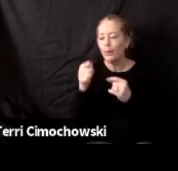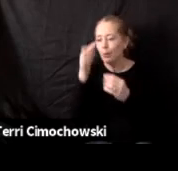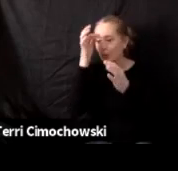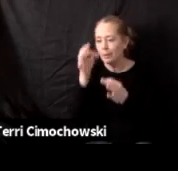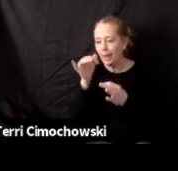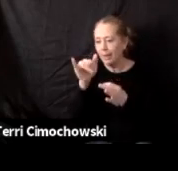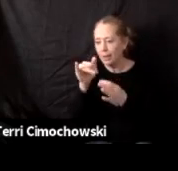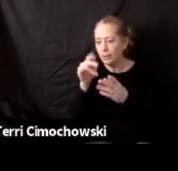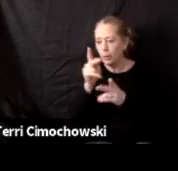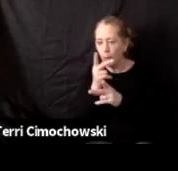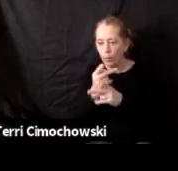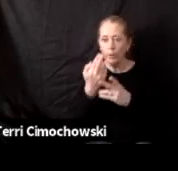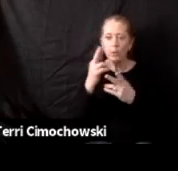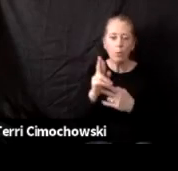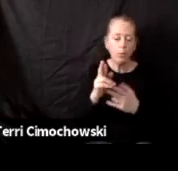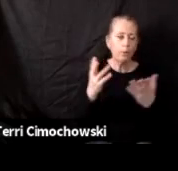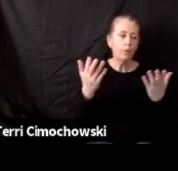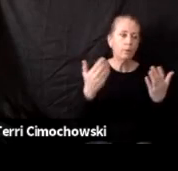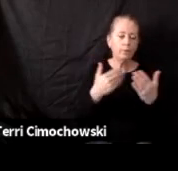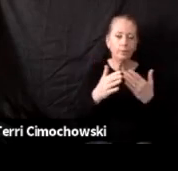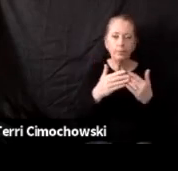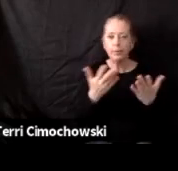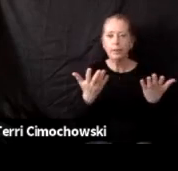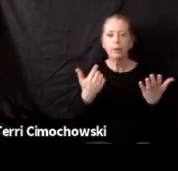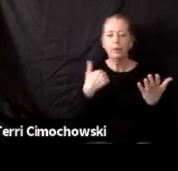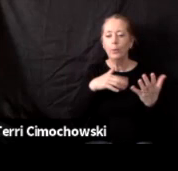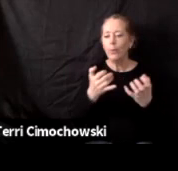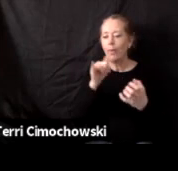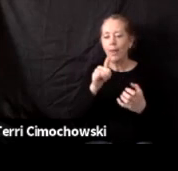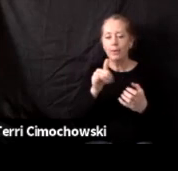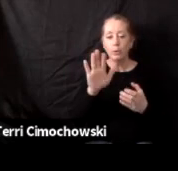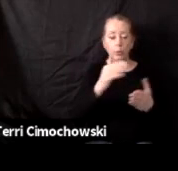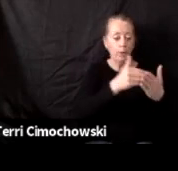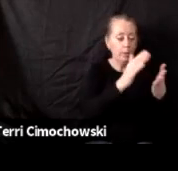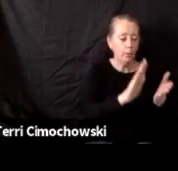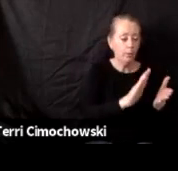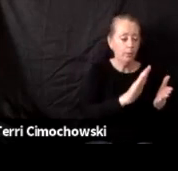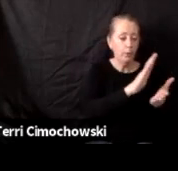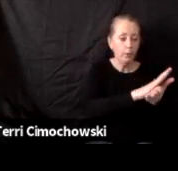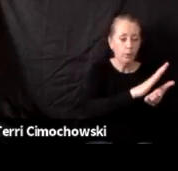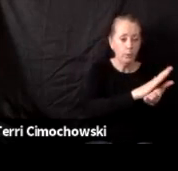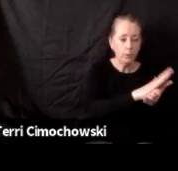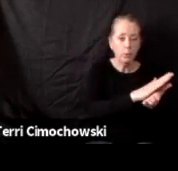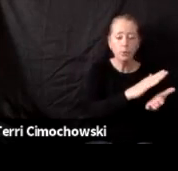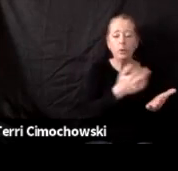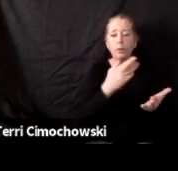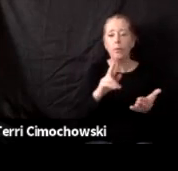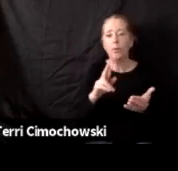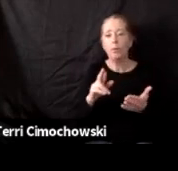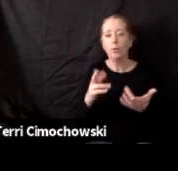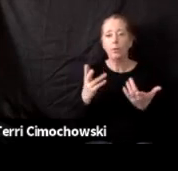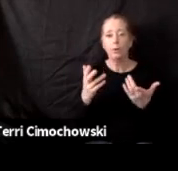a magnet school or their neighborhood school, we want that as much as you do, but we do have to work within those parameters.